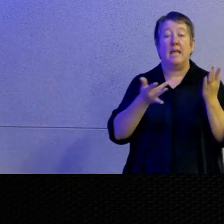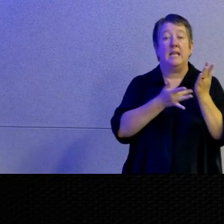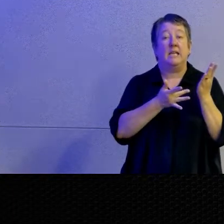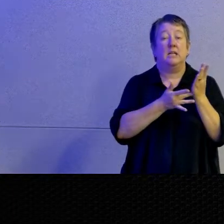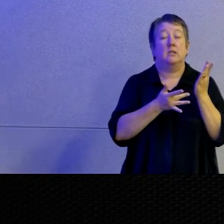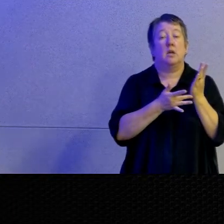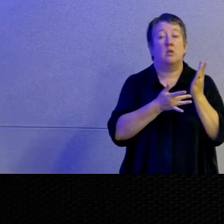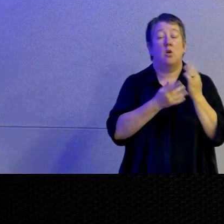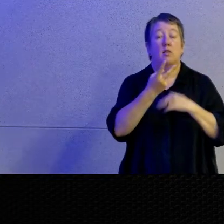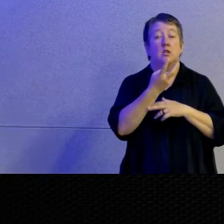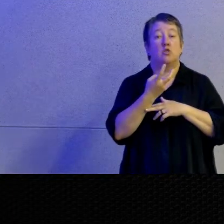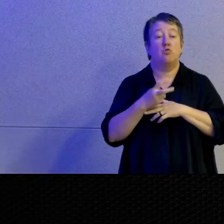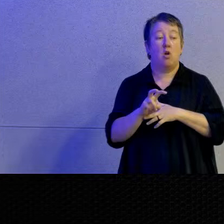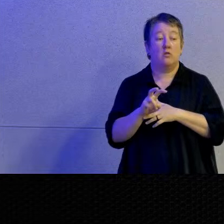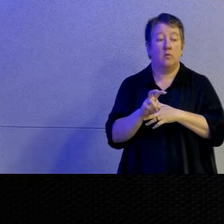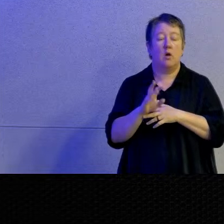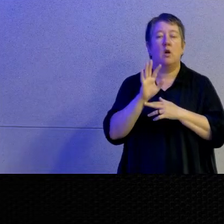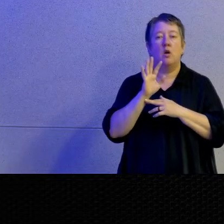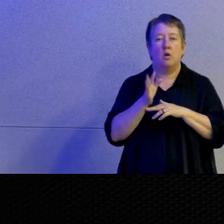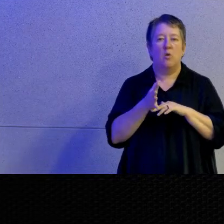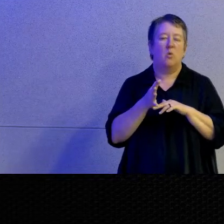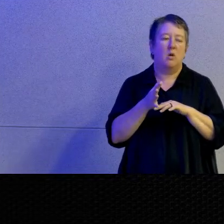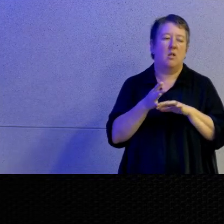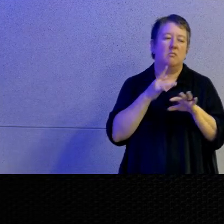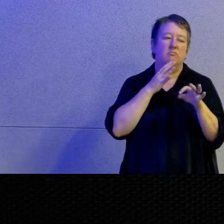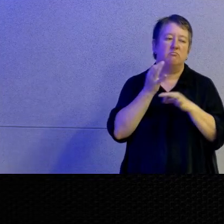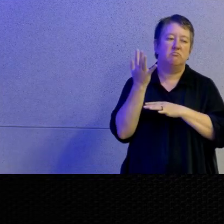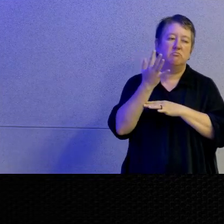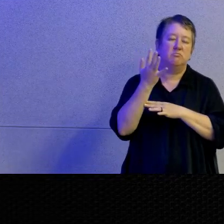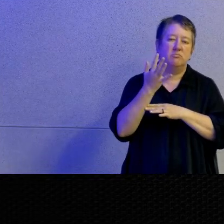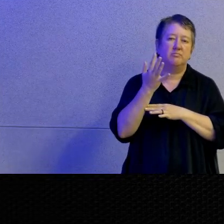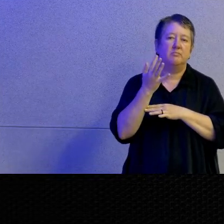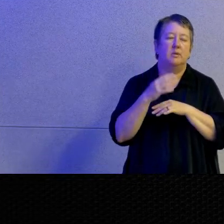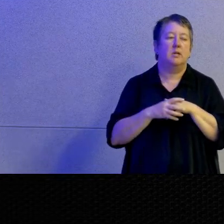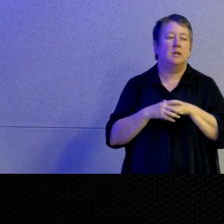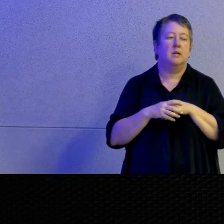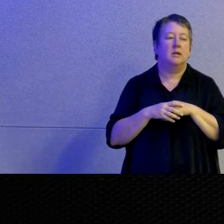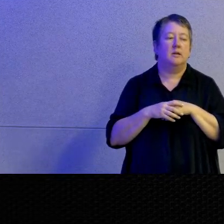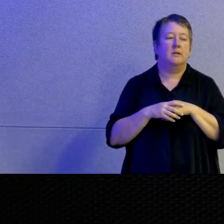will talk about, and Mike already spoken